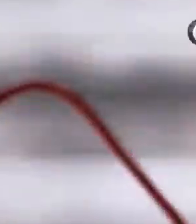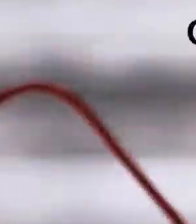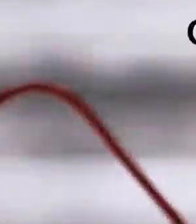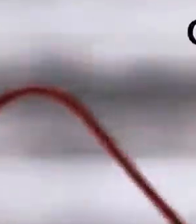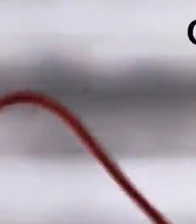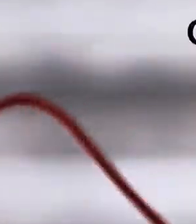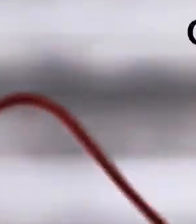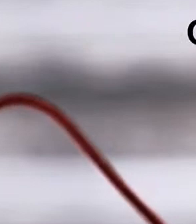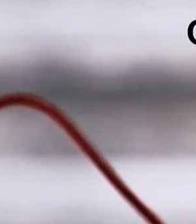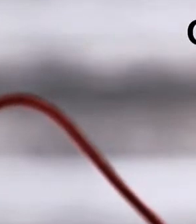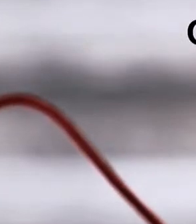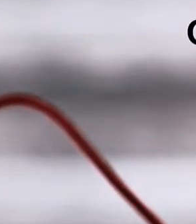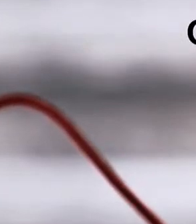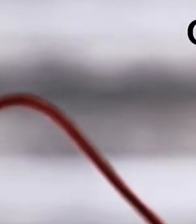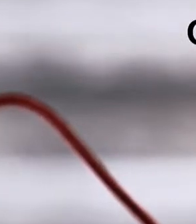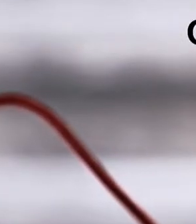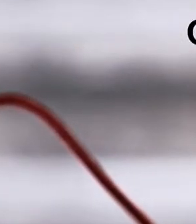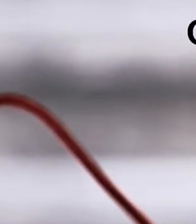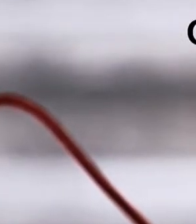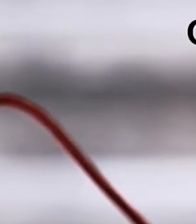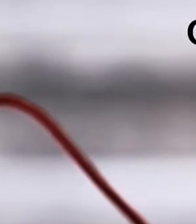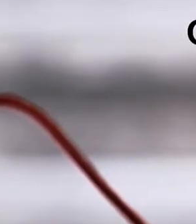Book online via the government website